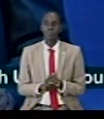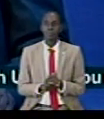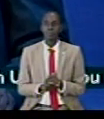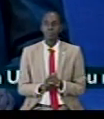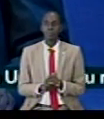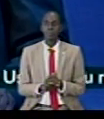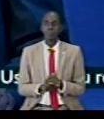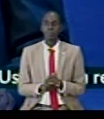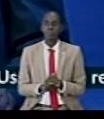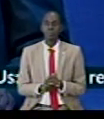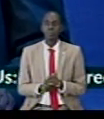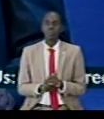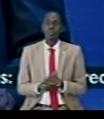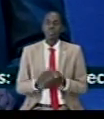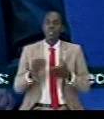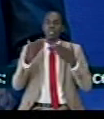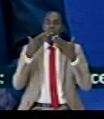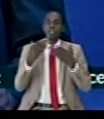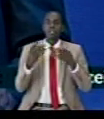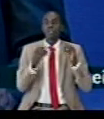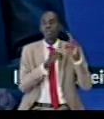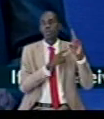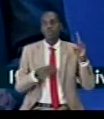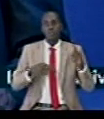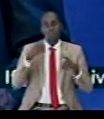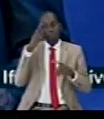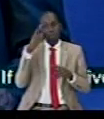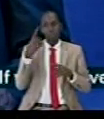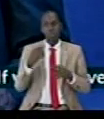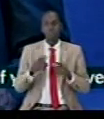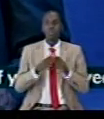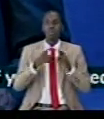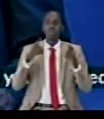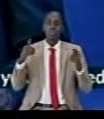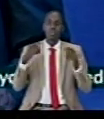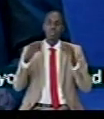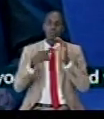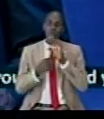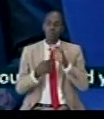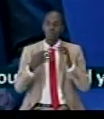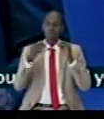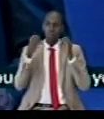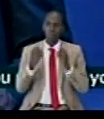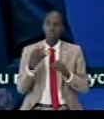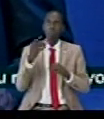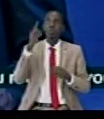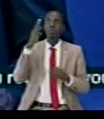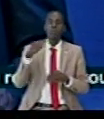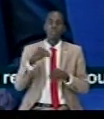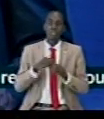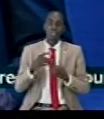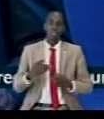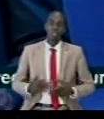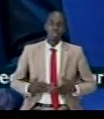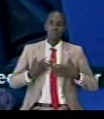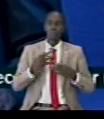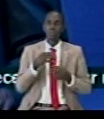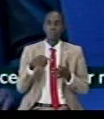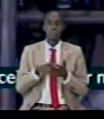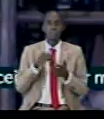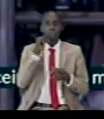We thank the Lord for the wonderful manifestation of the power of God in the life of our sister. She